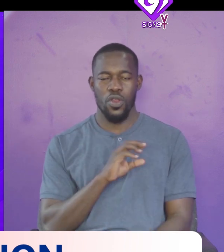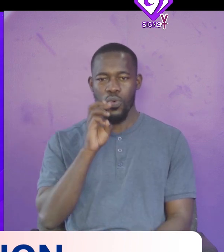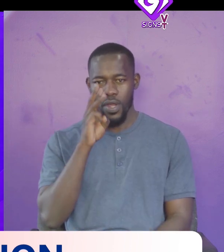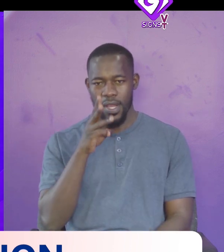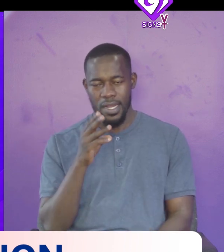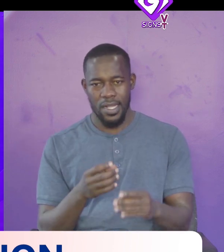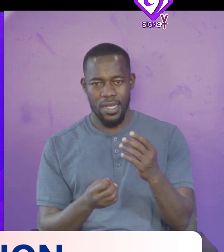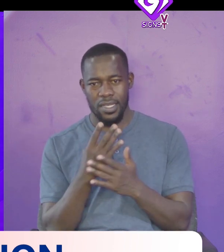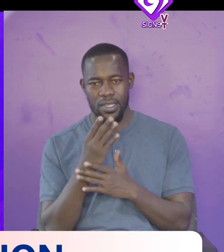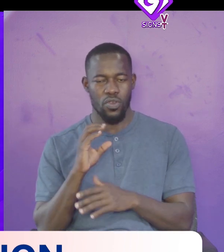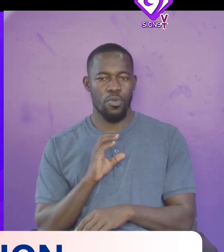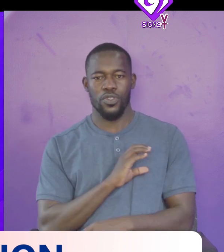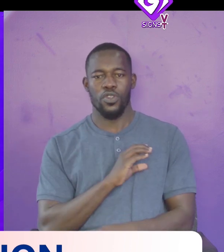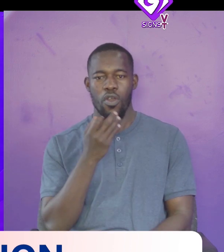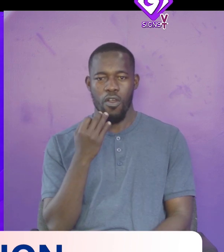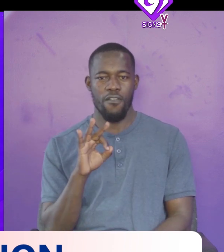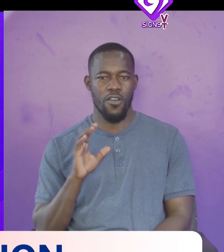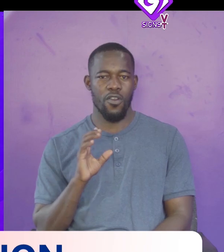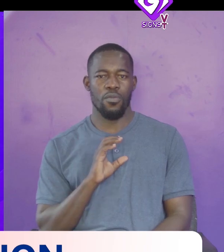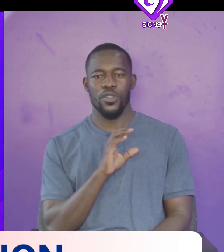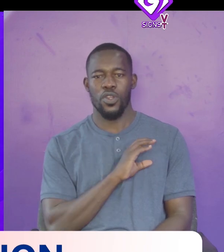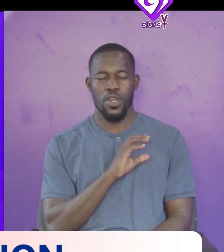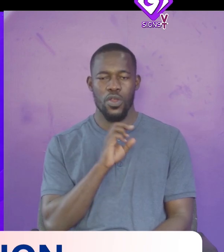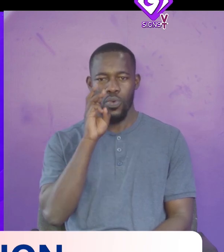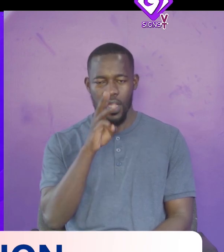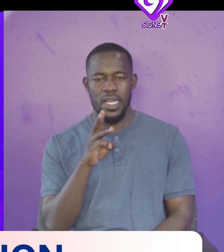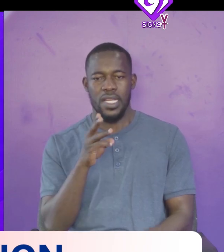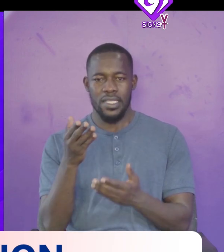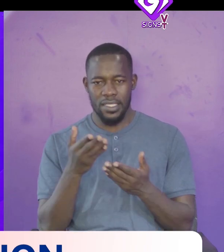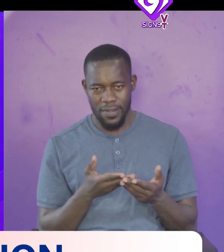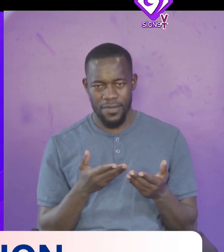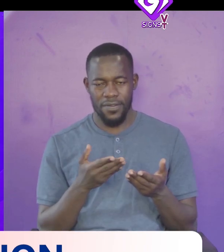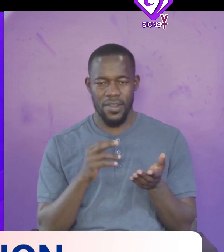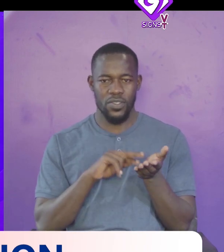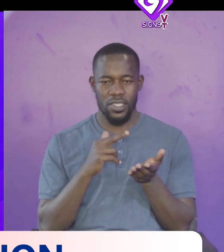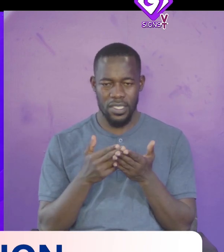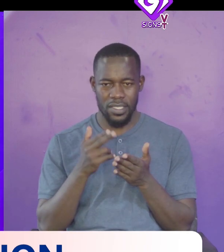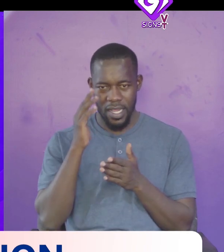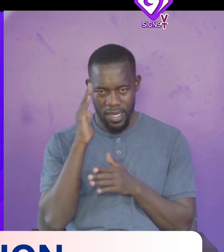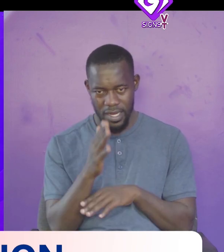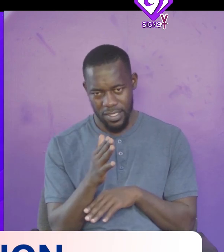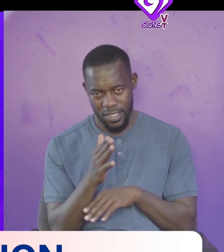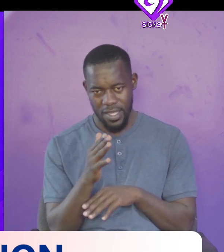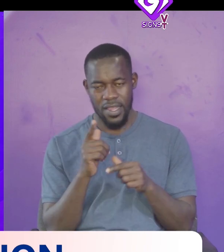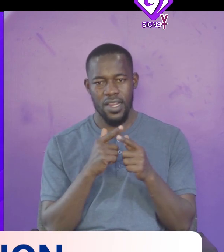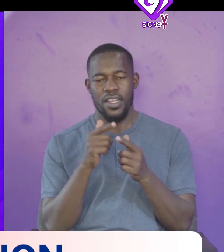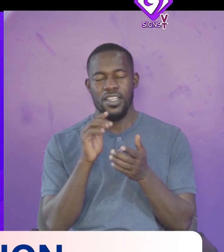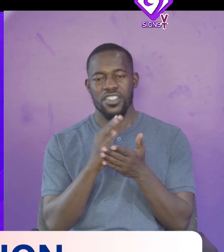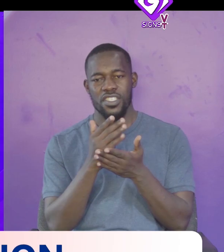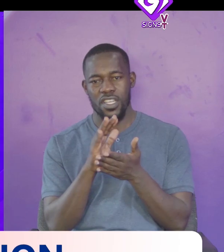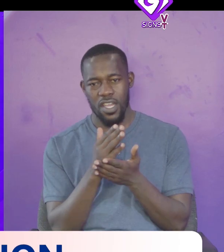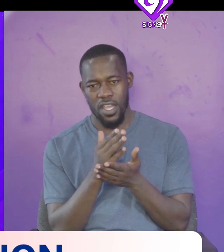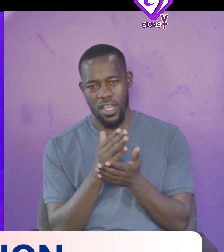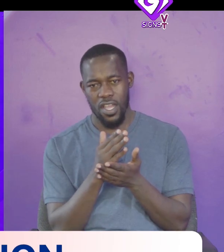commission of commissions, which is going to receive the resources directly and take those resources and share among